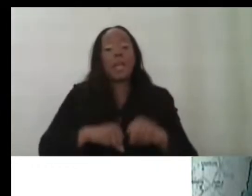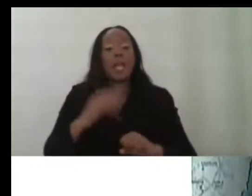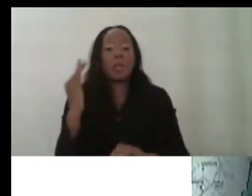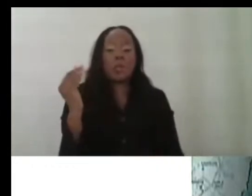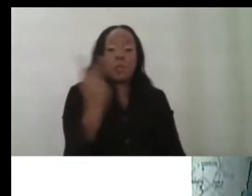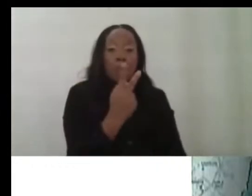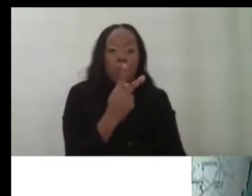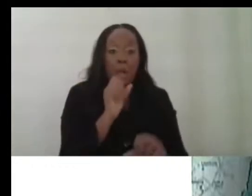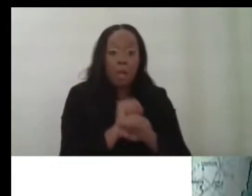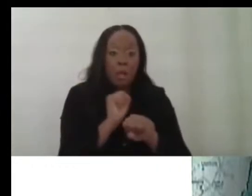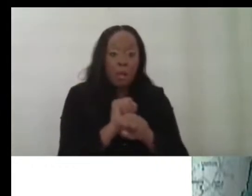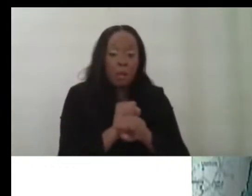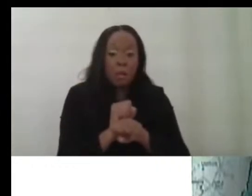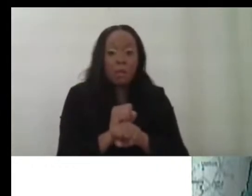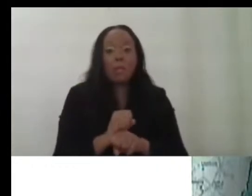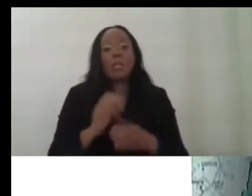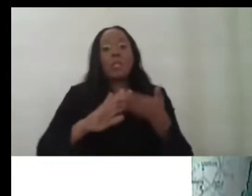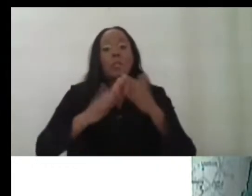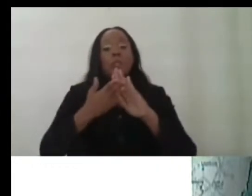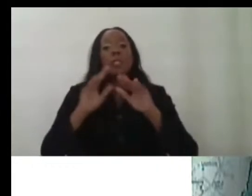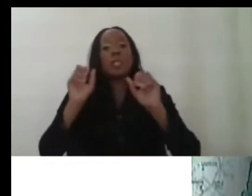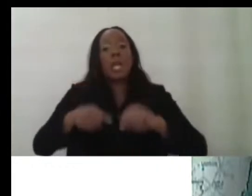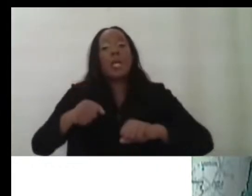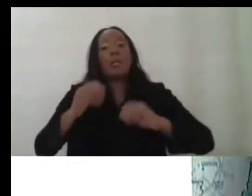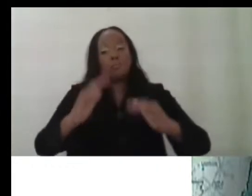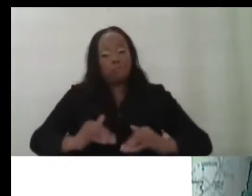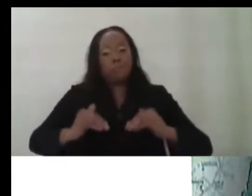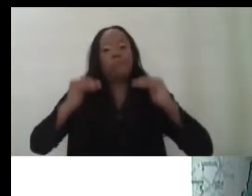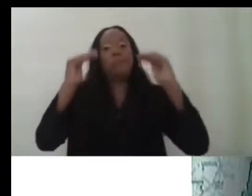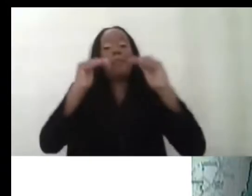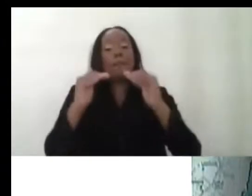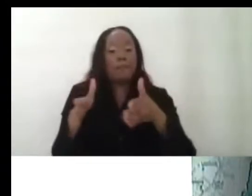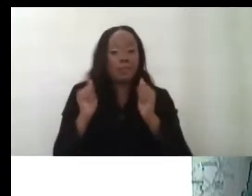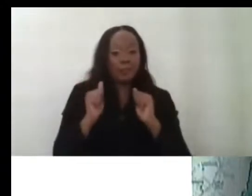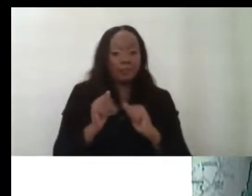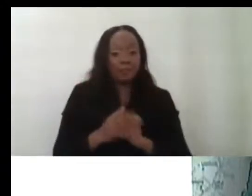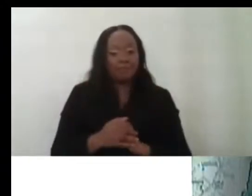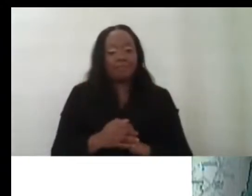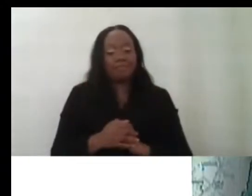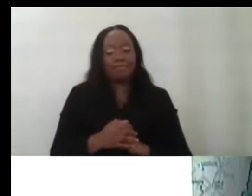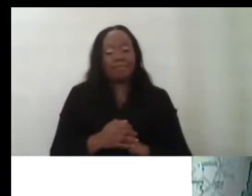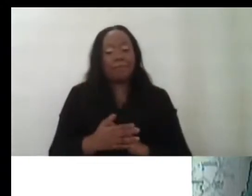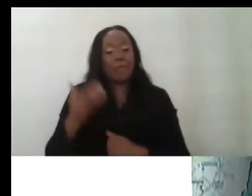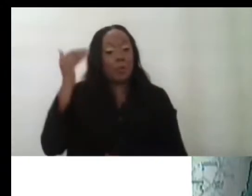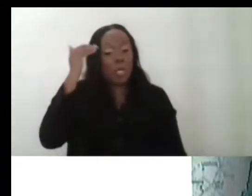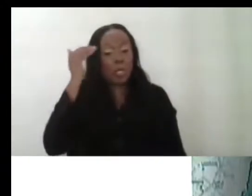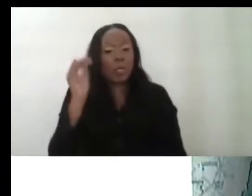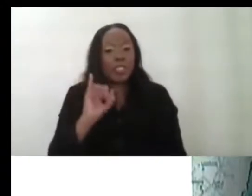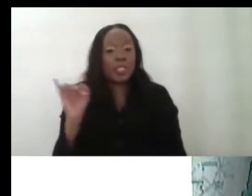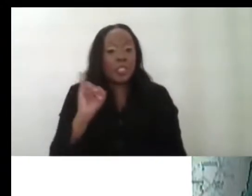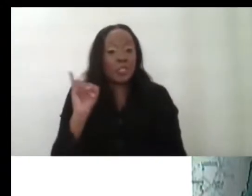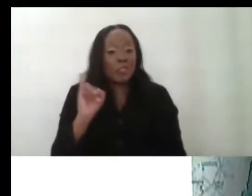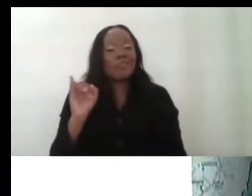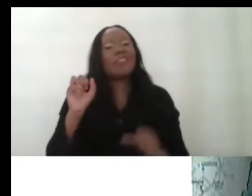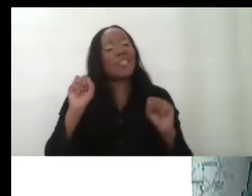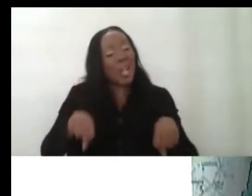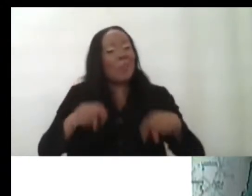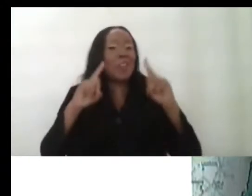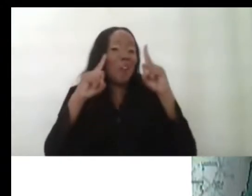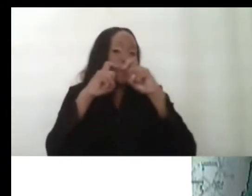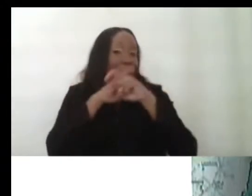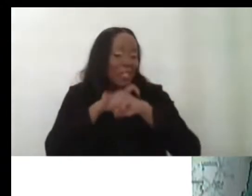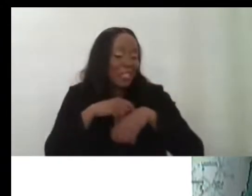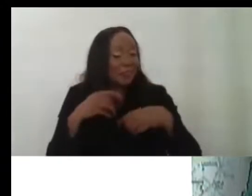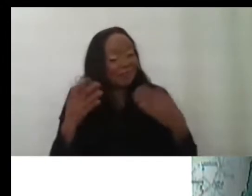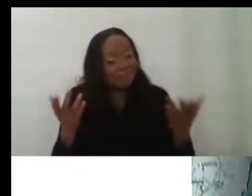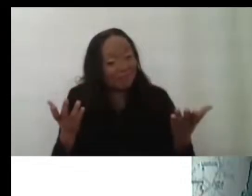up faster. But we know that insurance can be a little complicated. We've heard it. And it is hard for